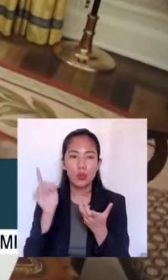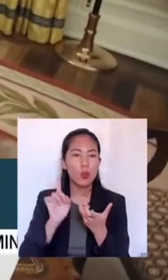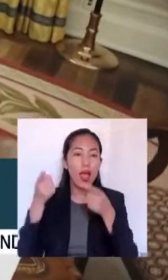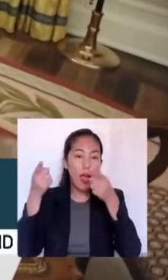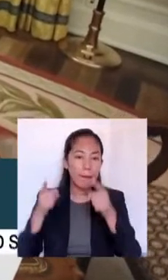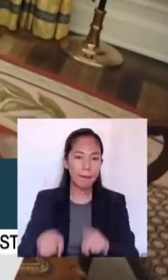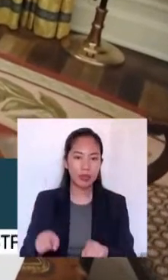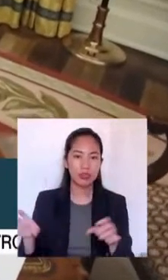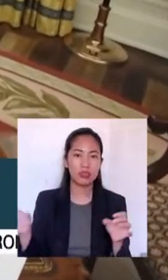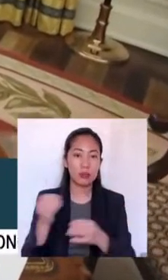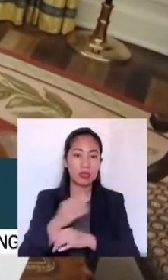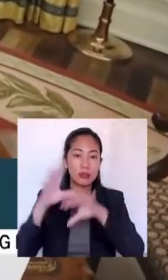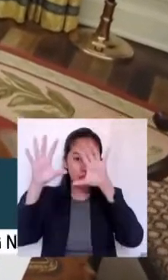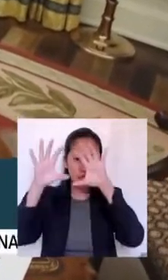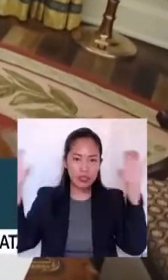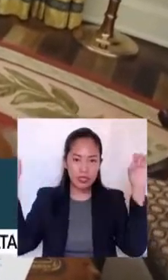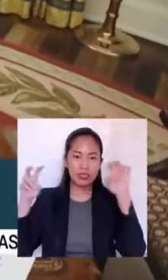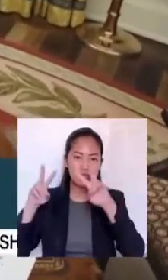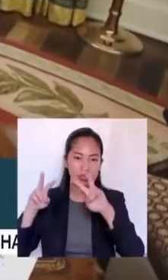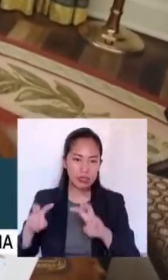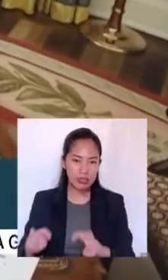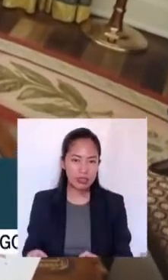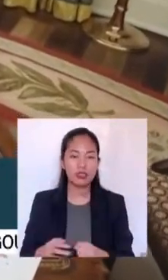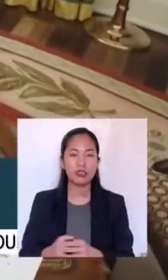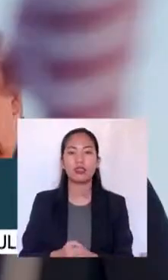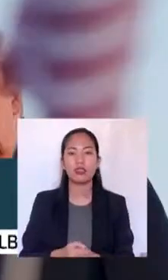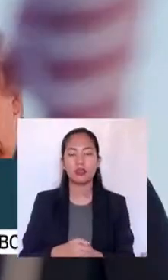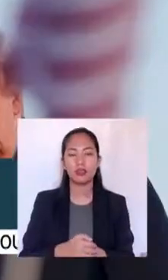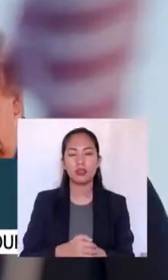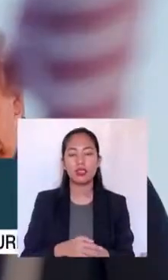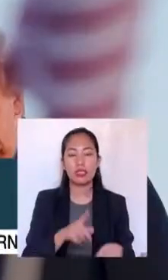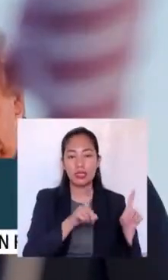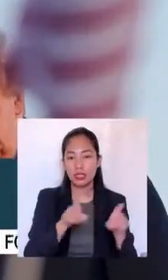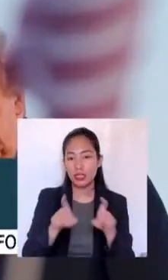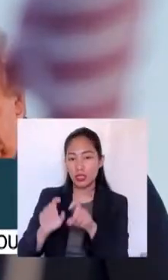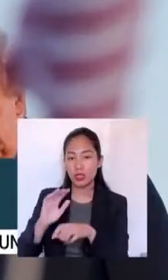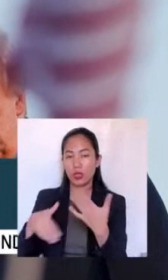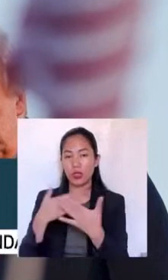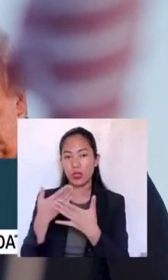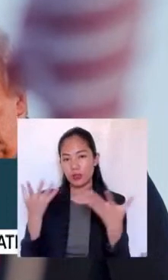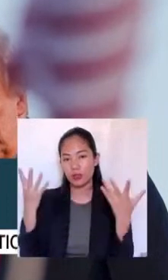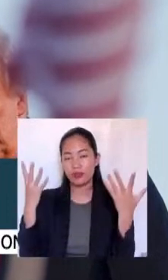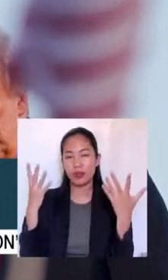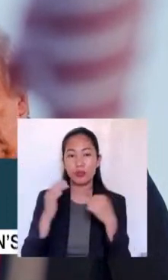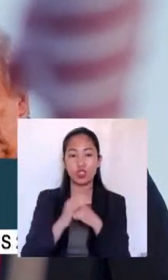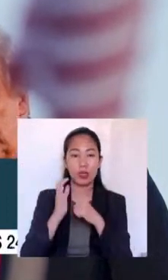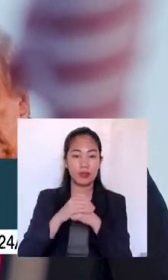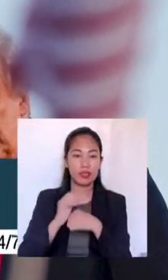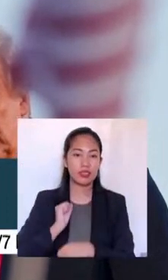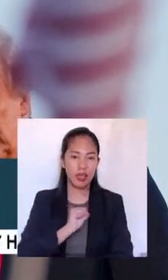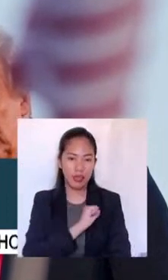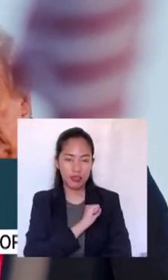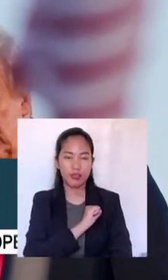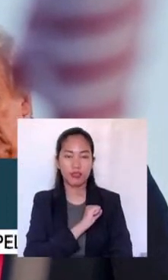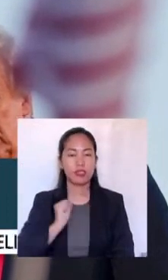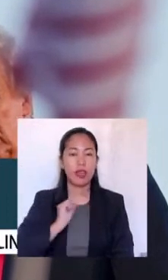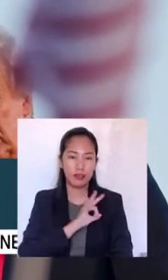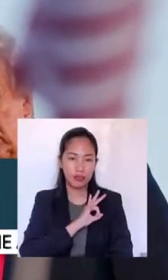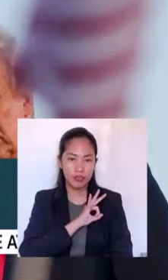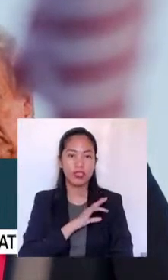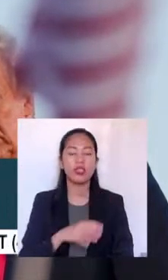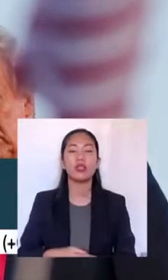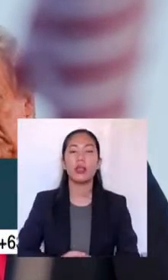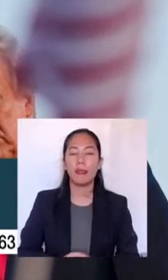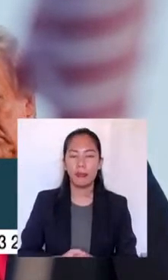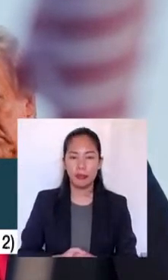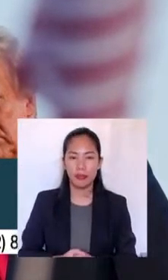Trump allies in Congress and the former president's staff. Multiple people close to Trump, including conservative media TV hosts, urged him during the